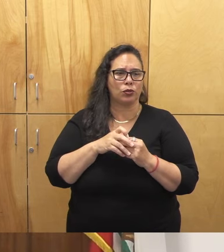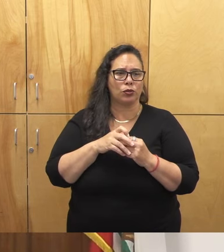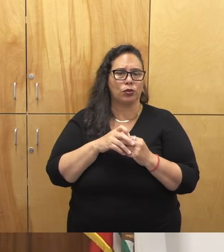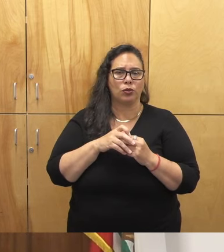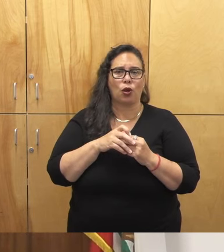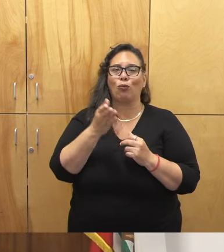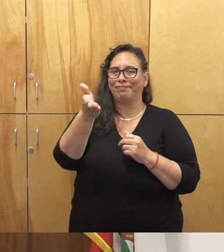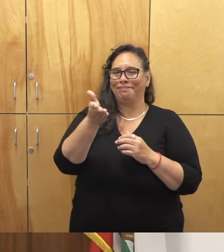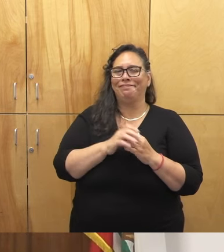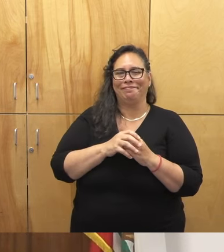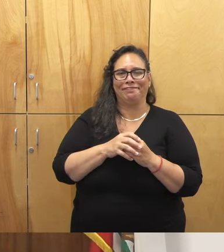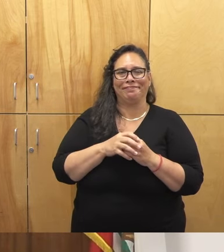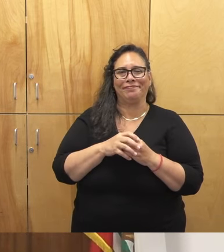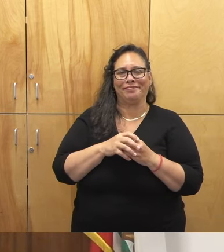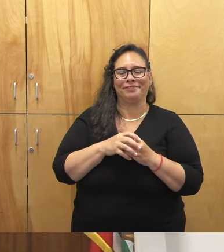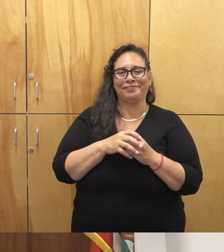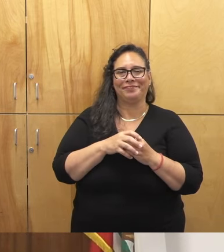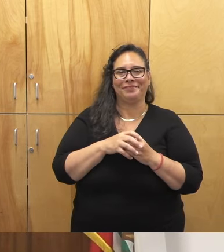Oh, there she is.